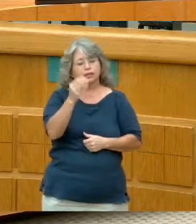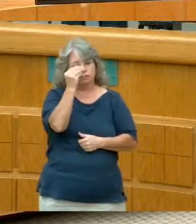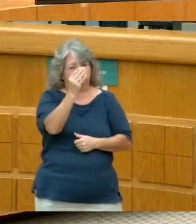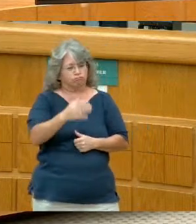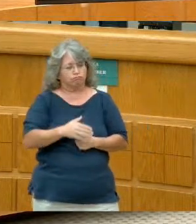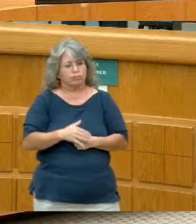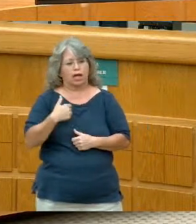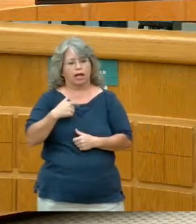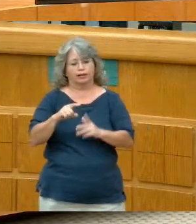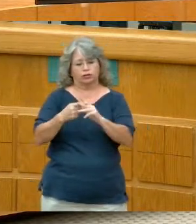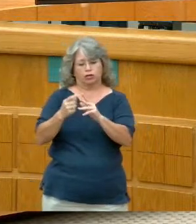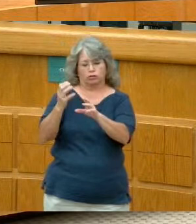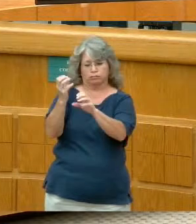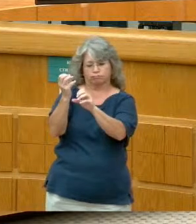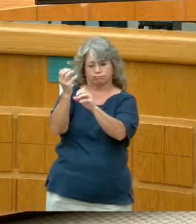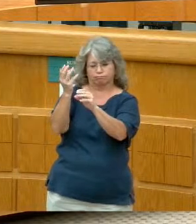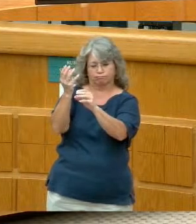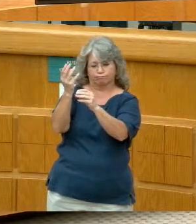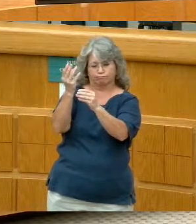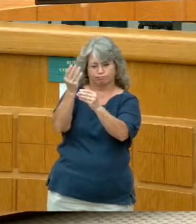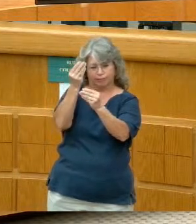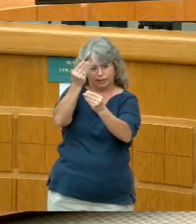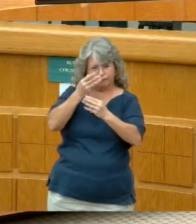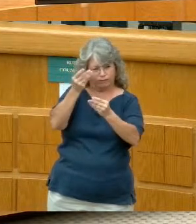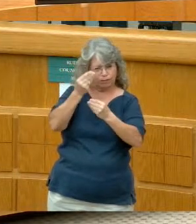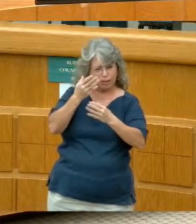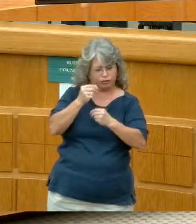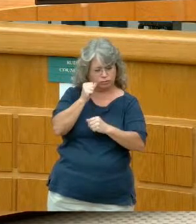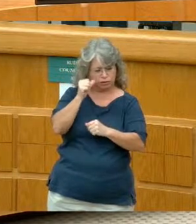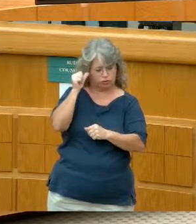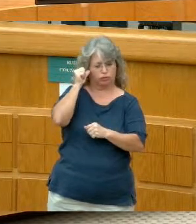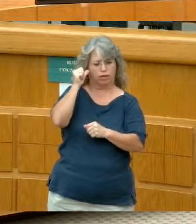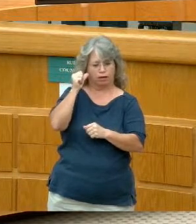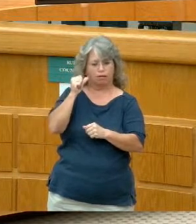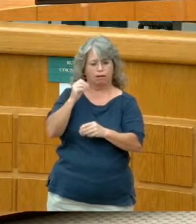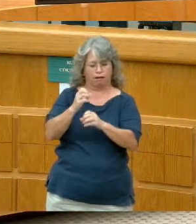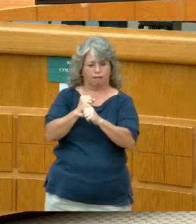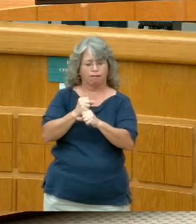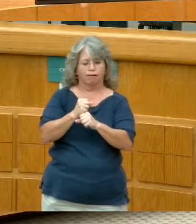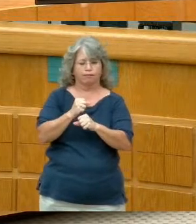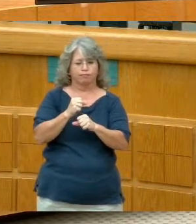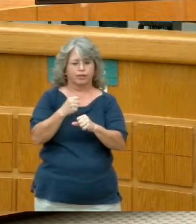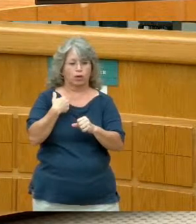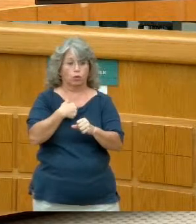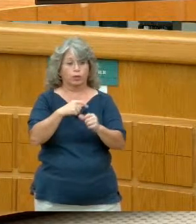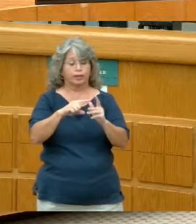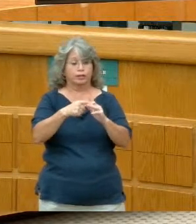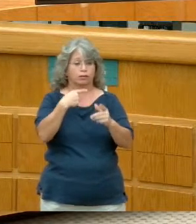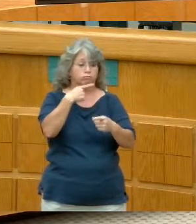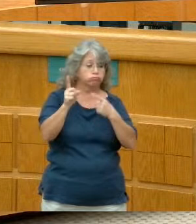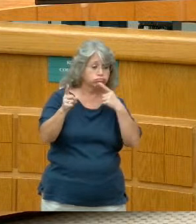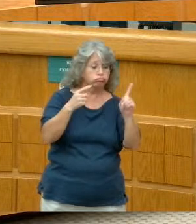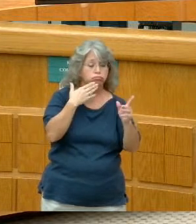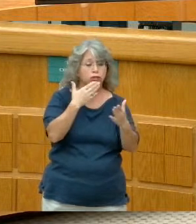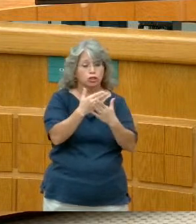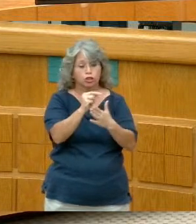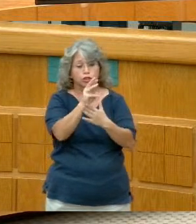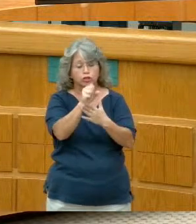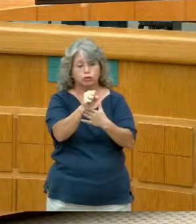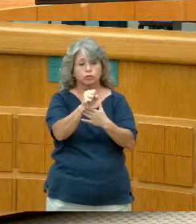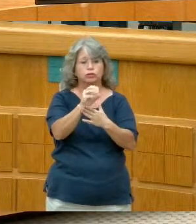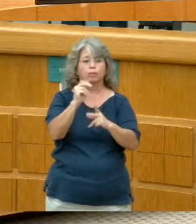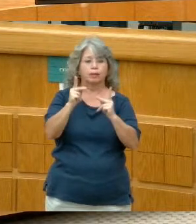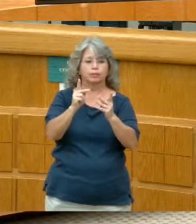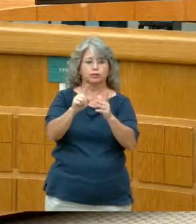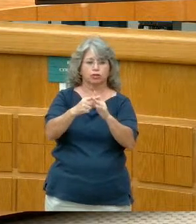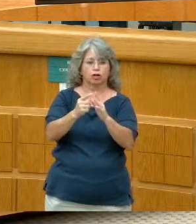receive some information that I wanted to clarify yesterday, because when you start broadcasting this good news, we started getting